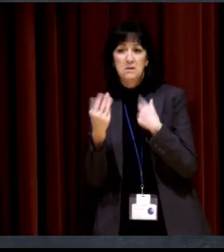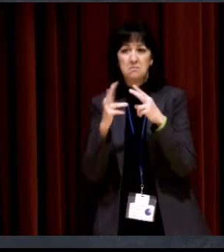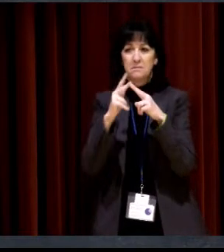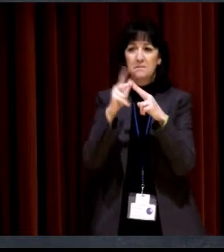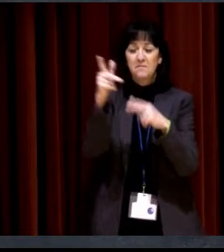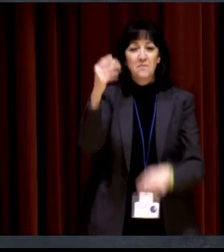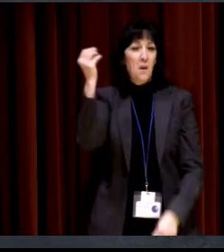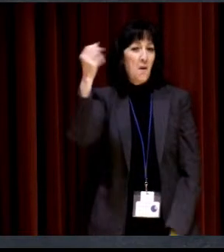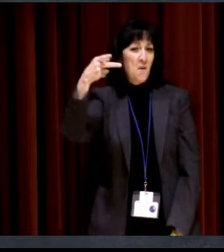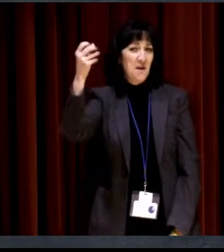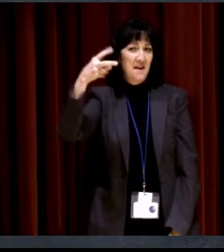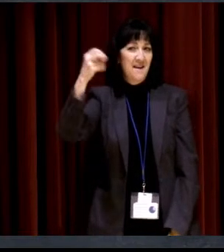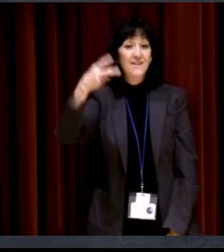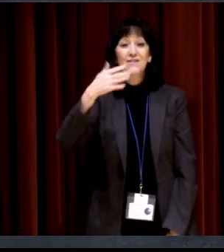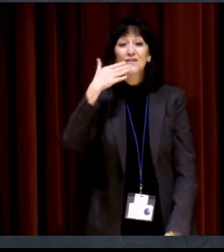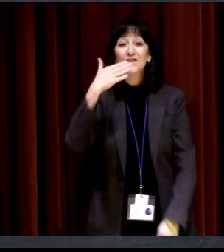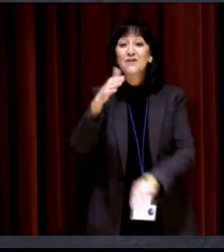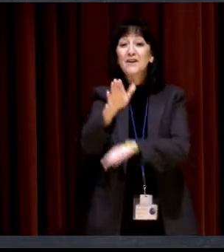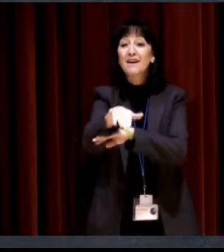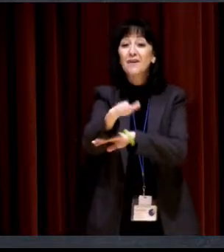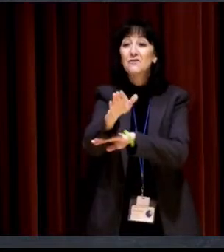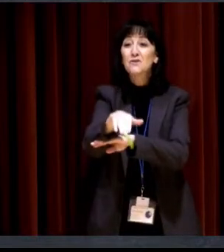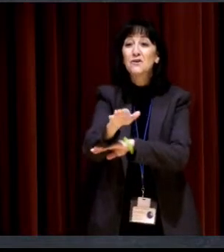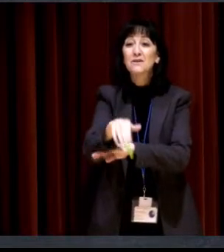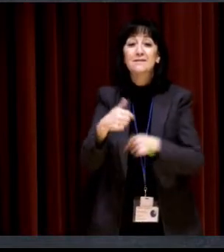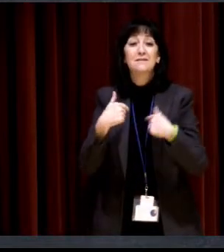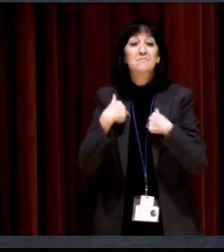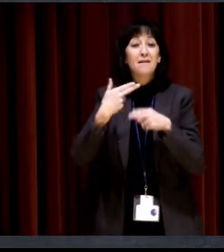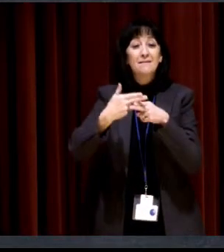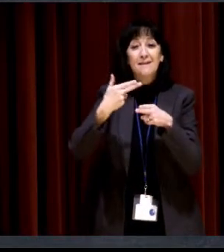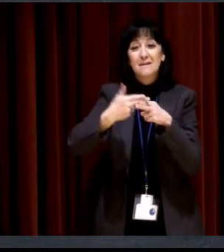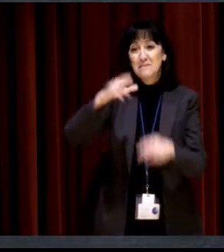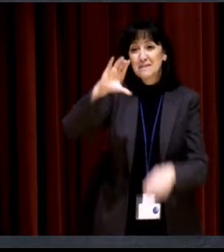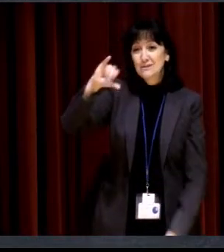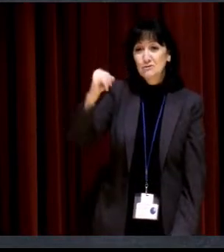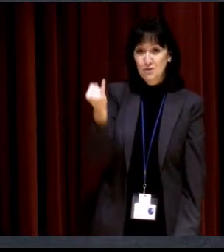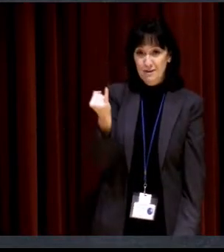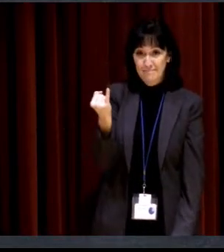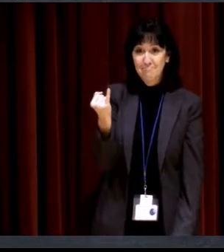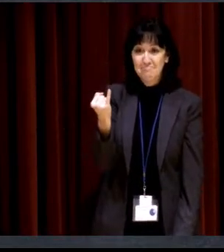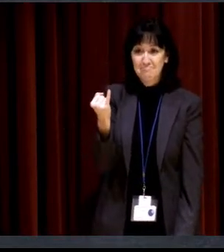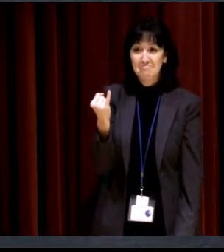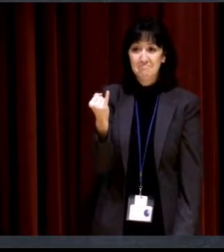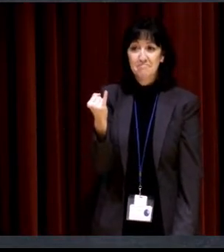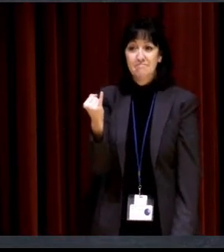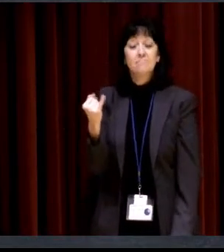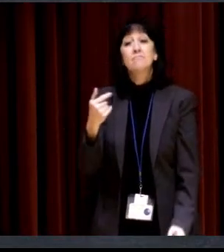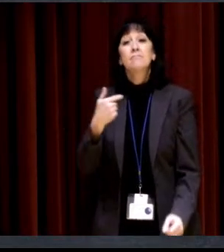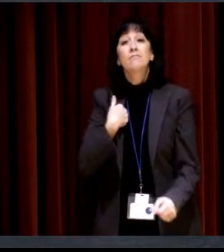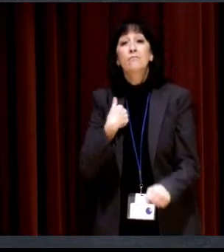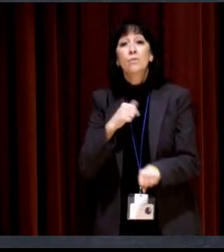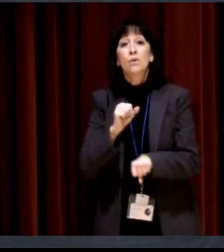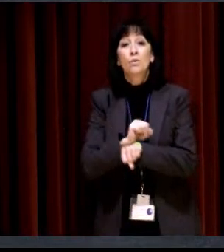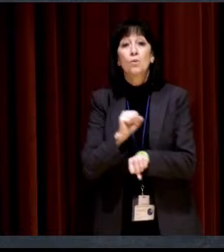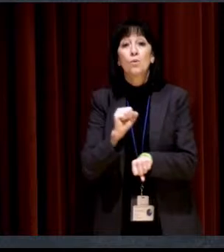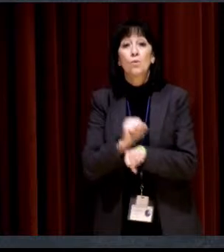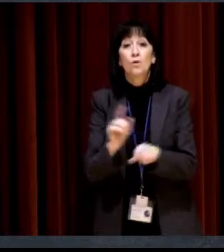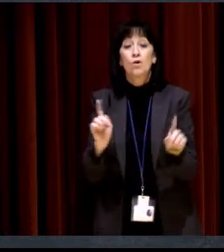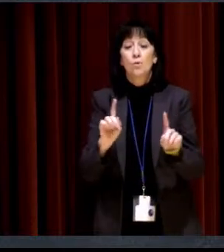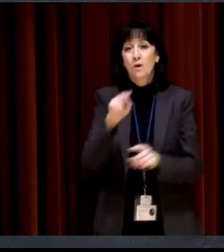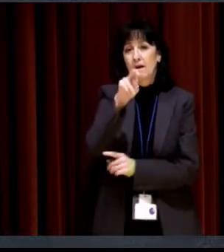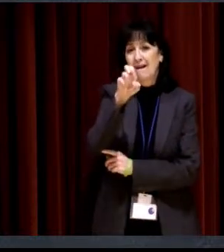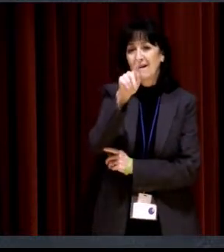Okay. Good afternoon. I am CJ. I work with Network Connect,